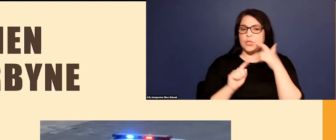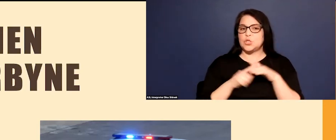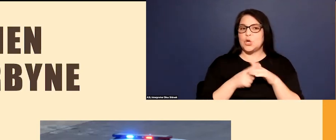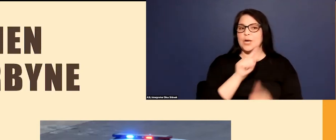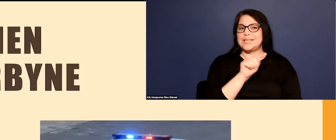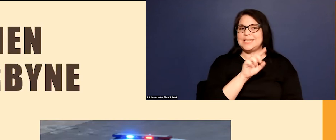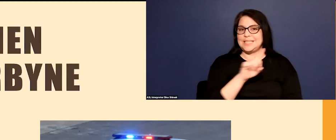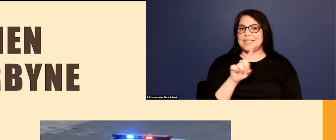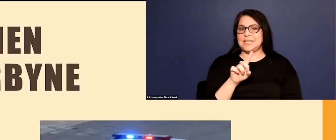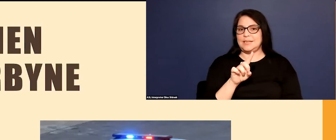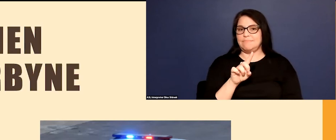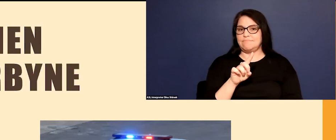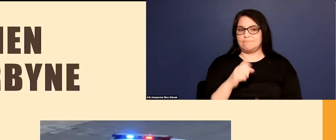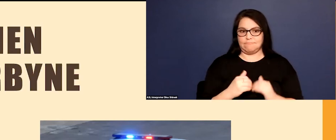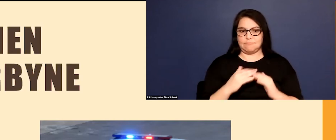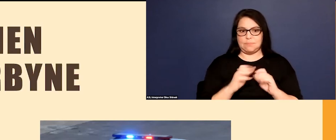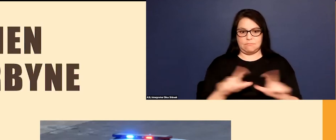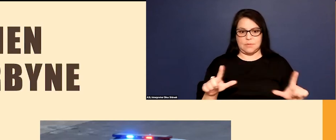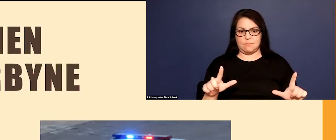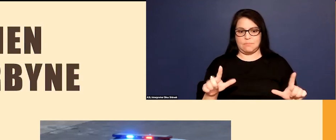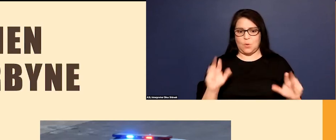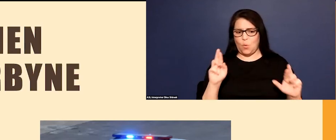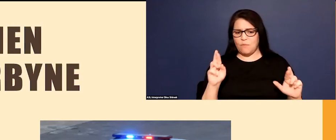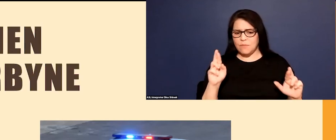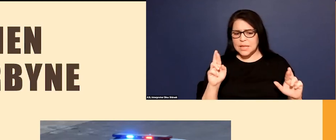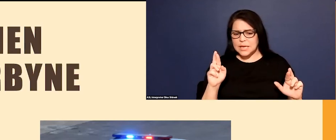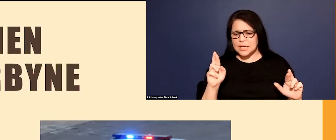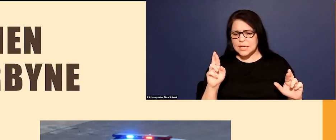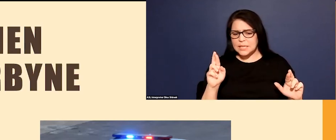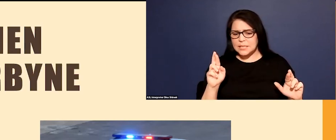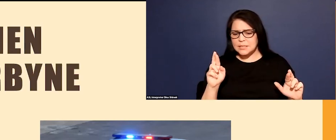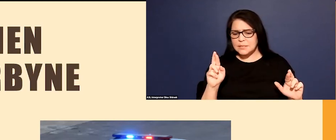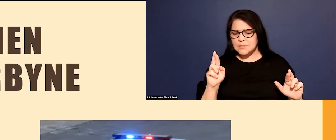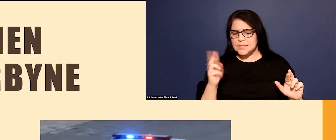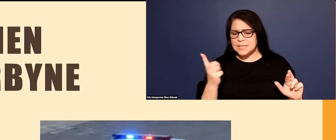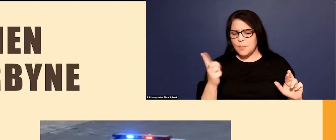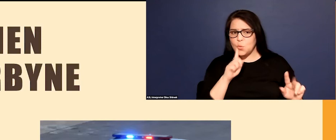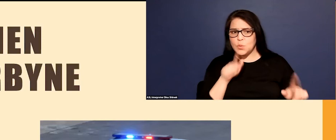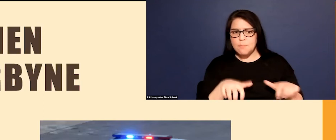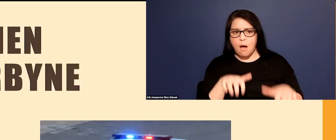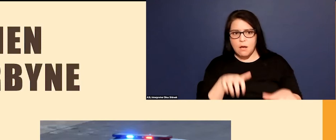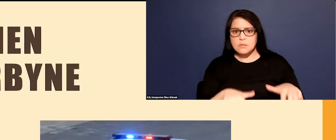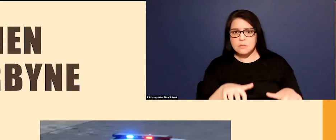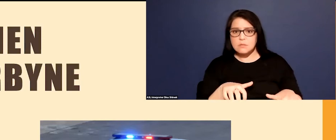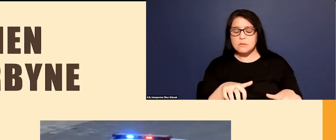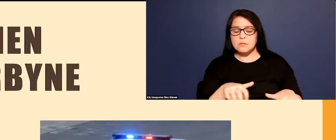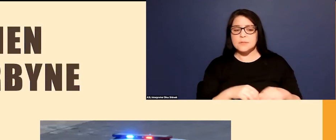TDD in hopes that someone will respond.